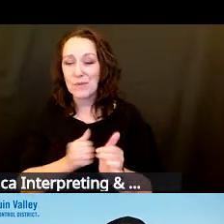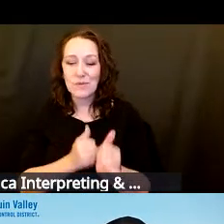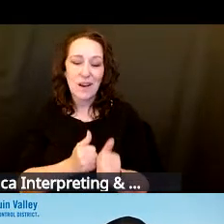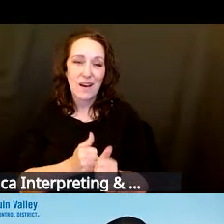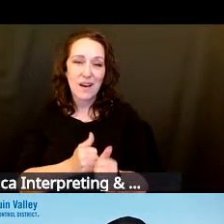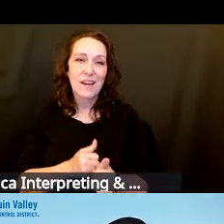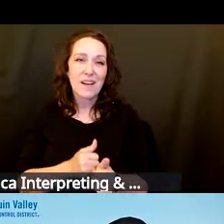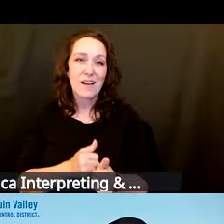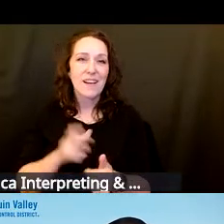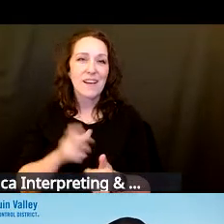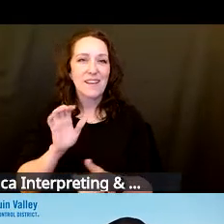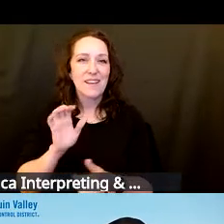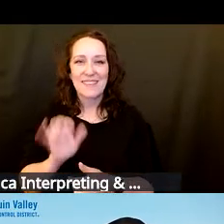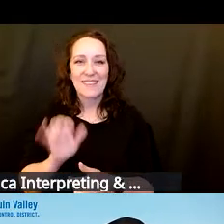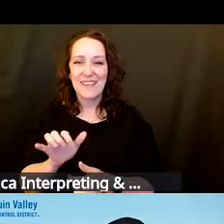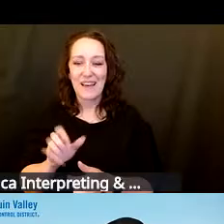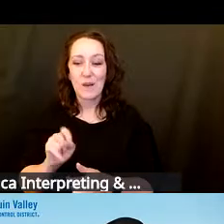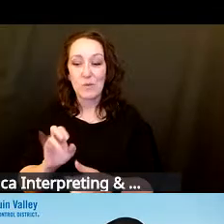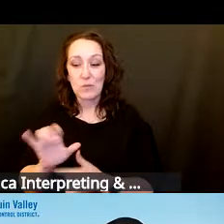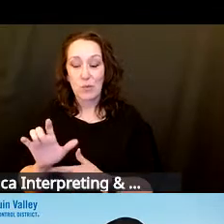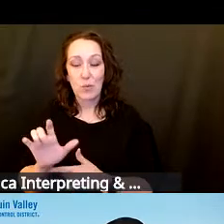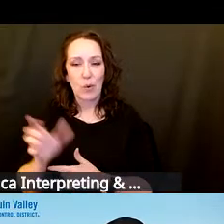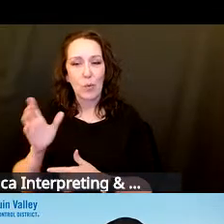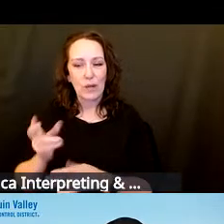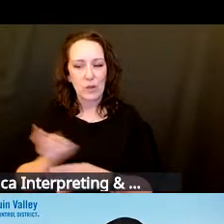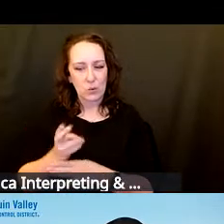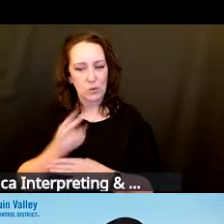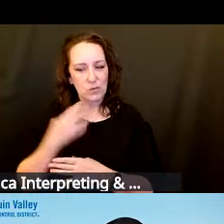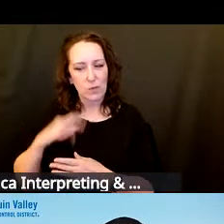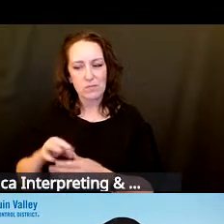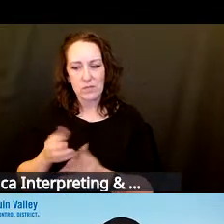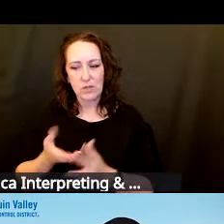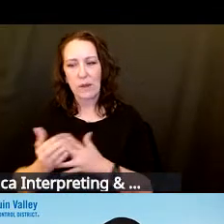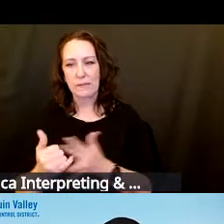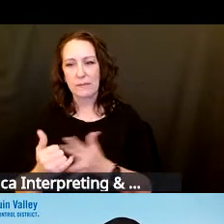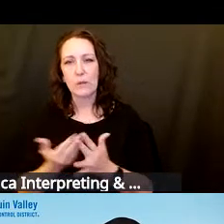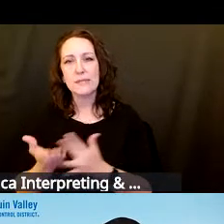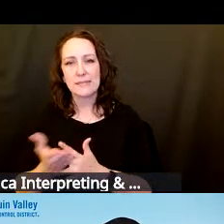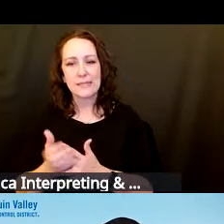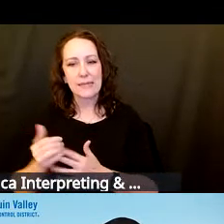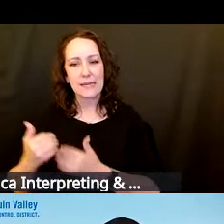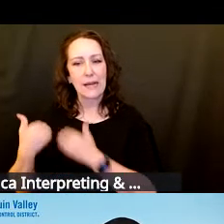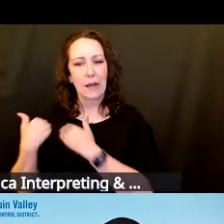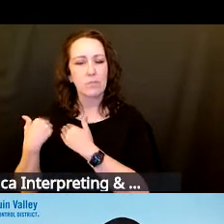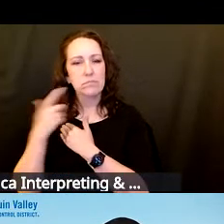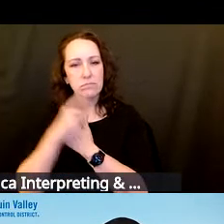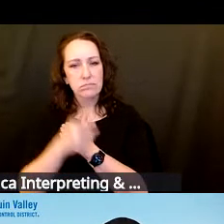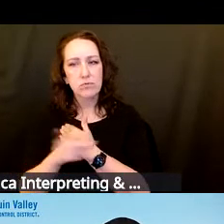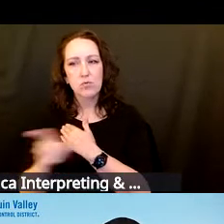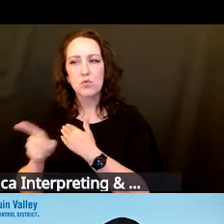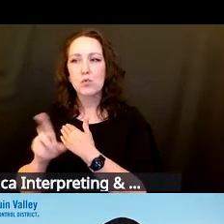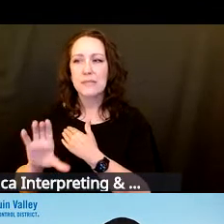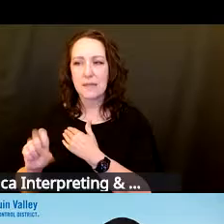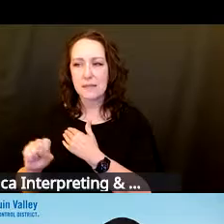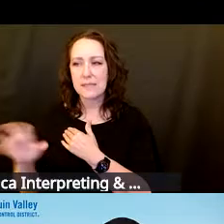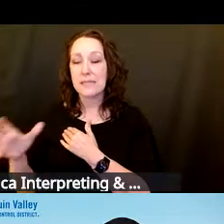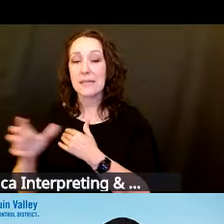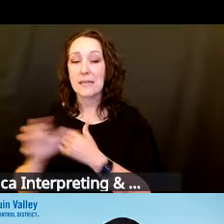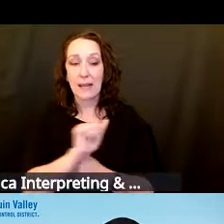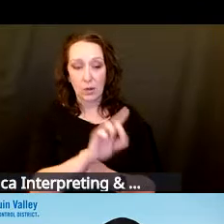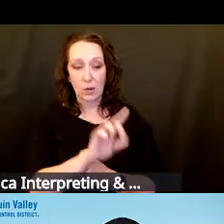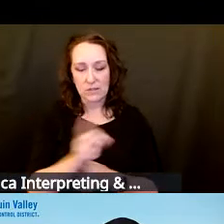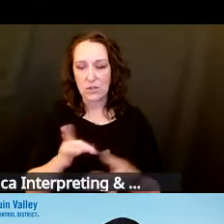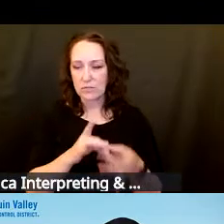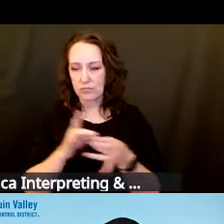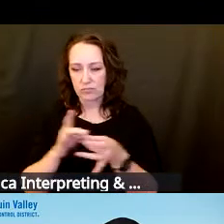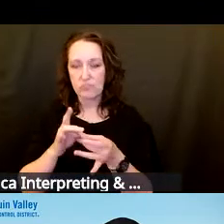is a tool that we use to help develop transparency and accountability between you, the CSC, and the Air District. So